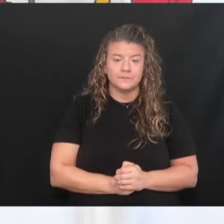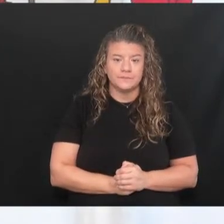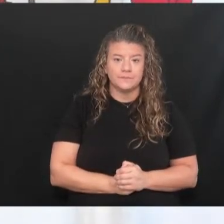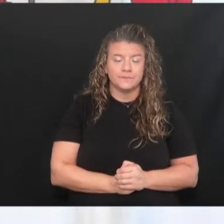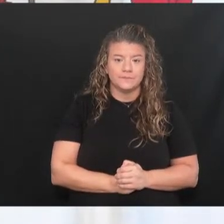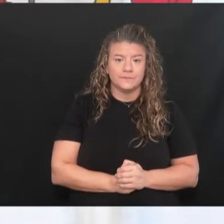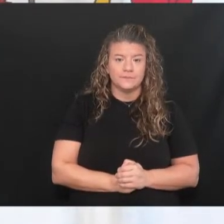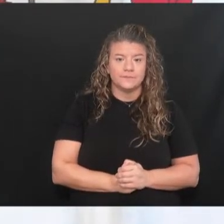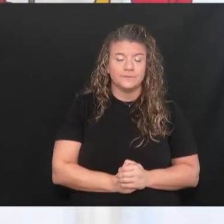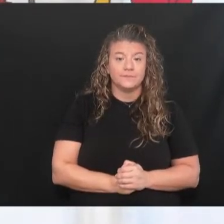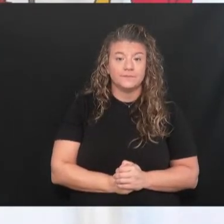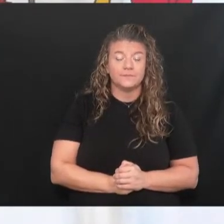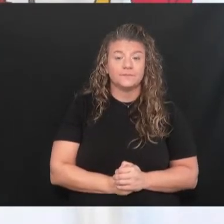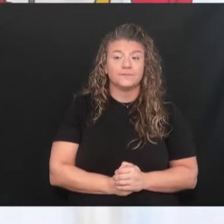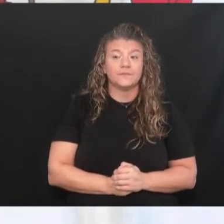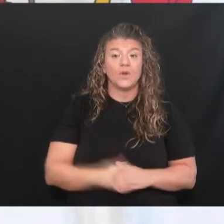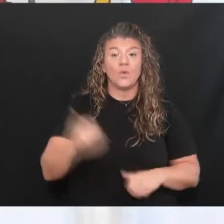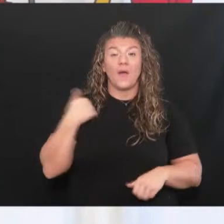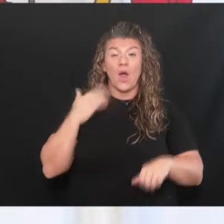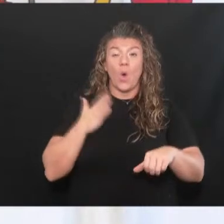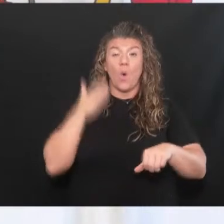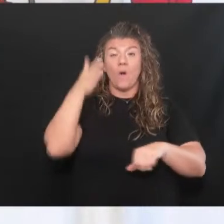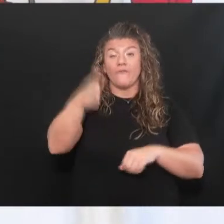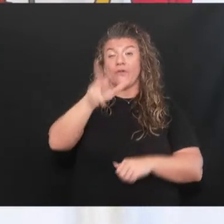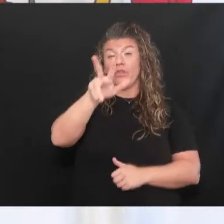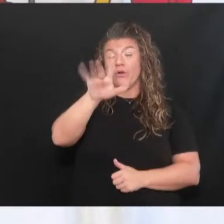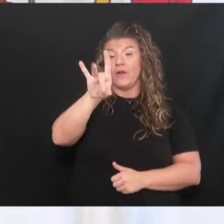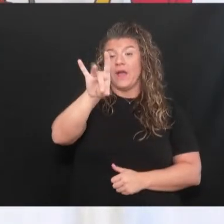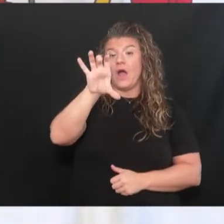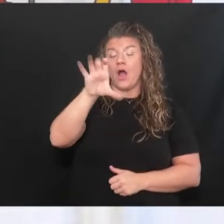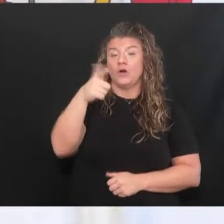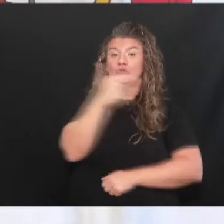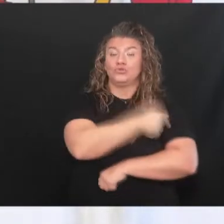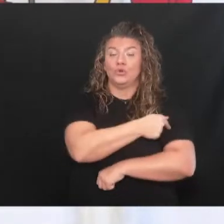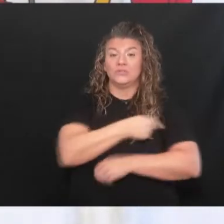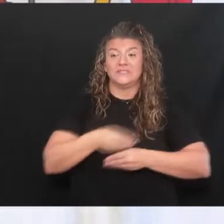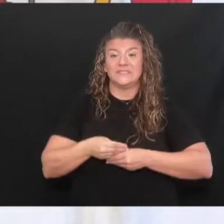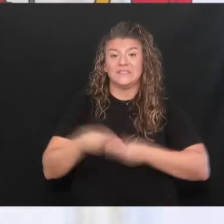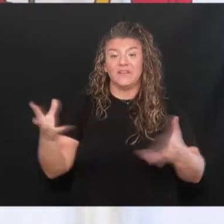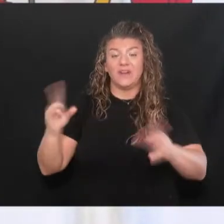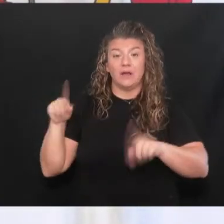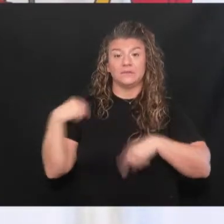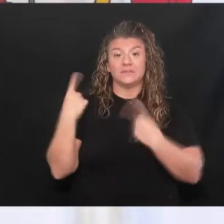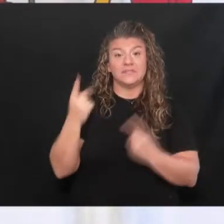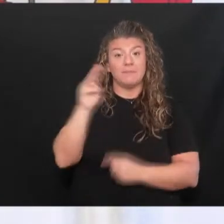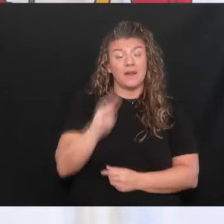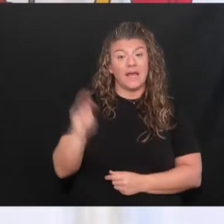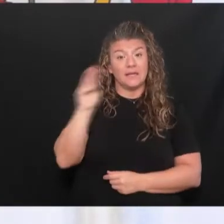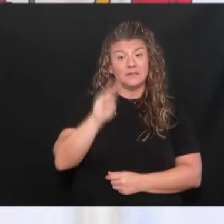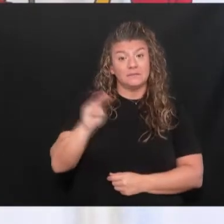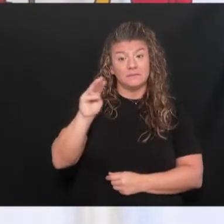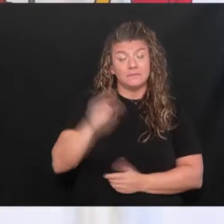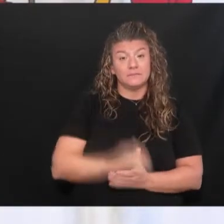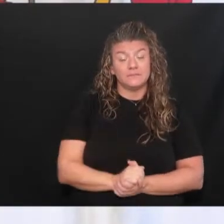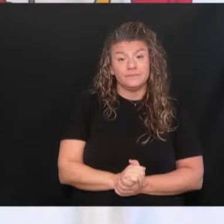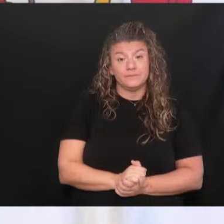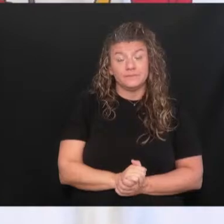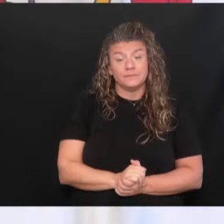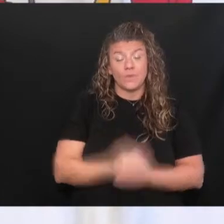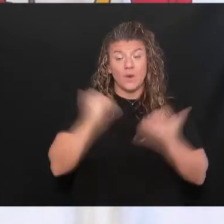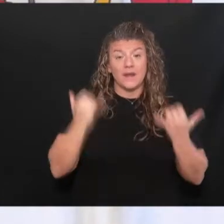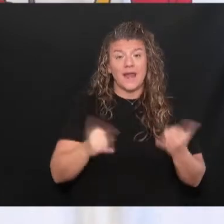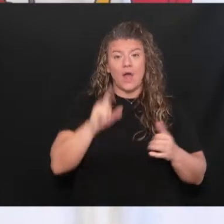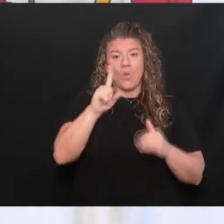We had over 3,800 doses given out since Monday. We're at